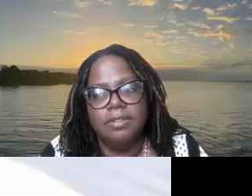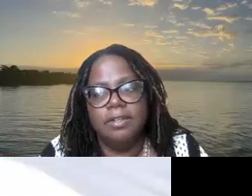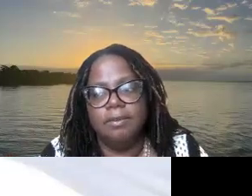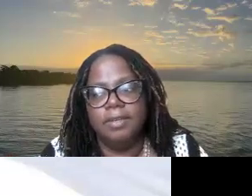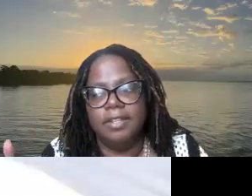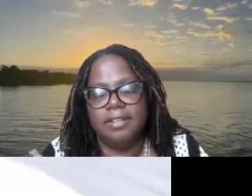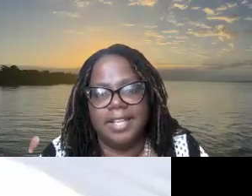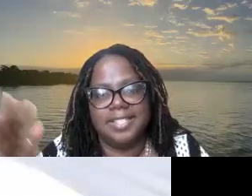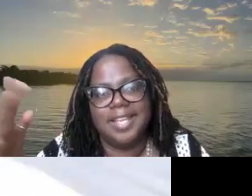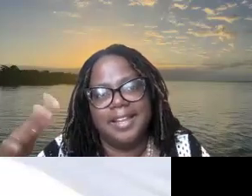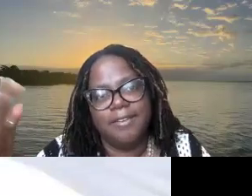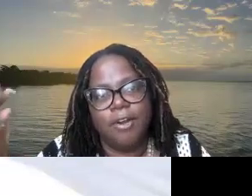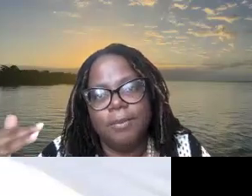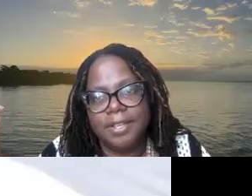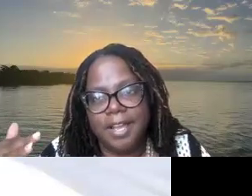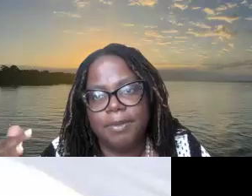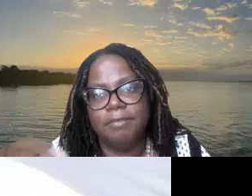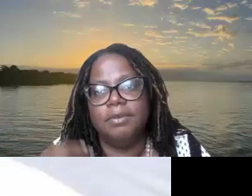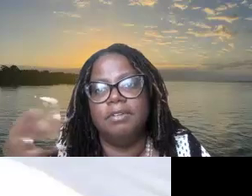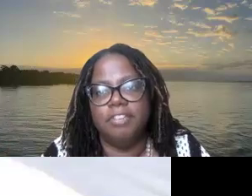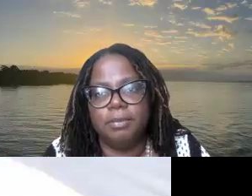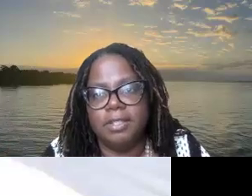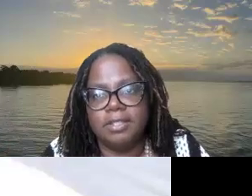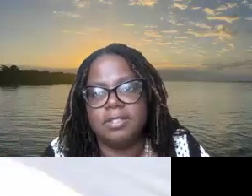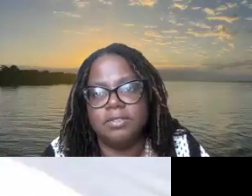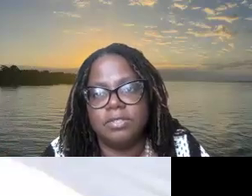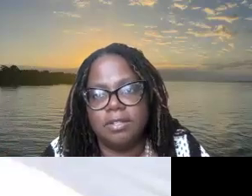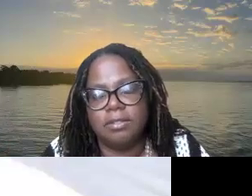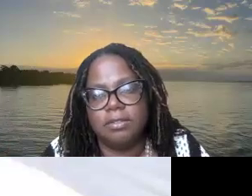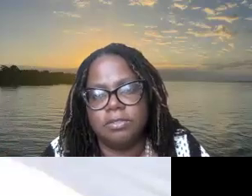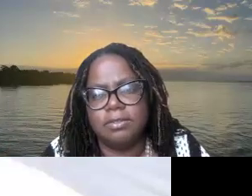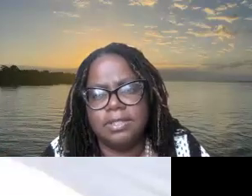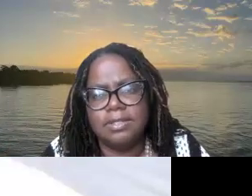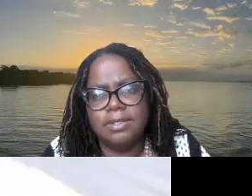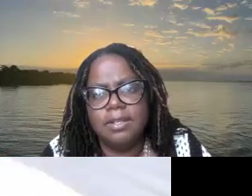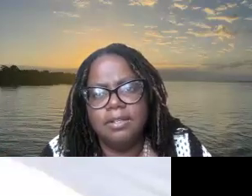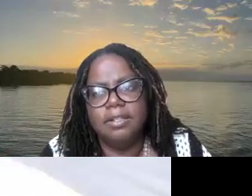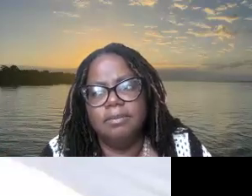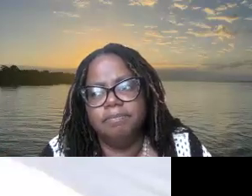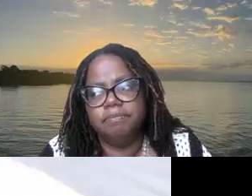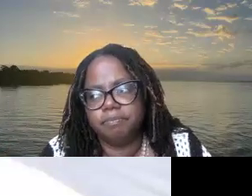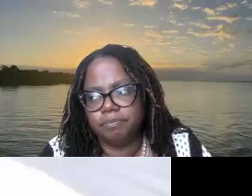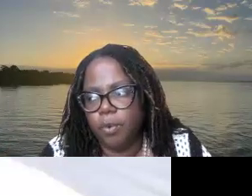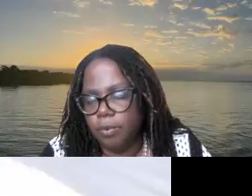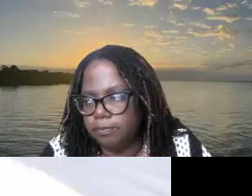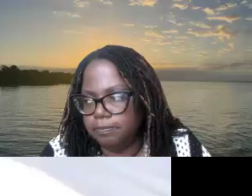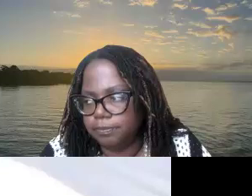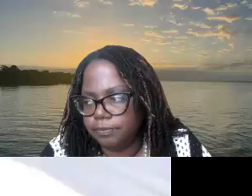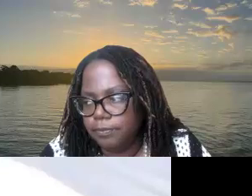situation and that stacking of harm can happen if they're in a family that doesn't understand their cultural needs. And